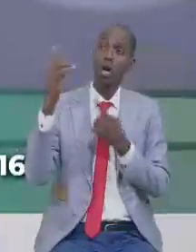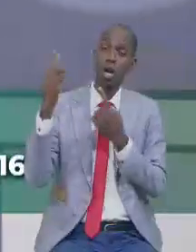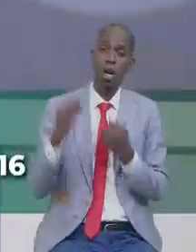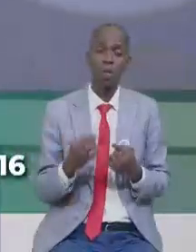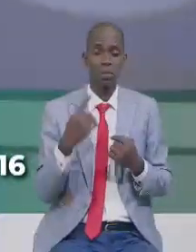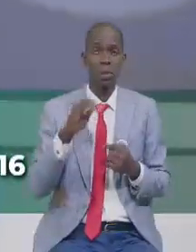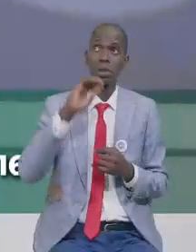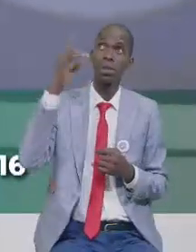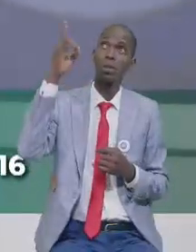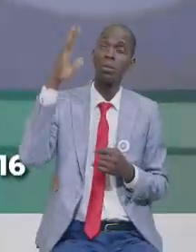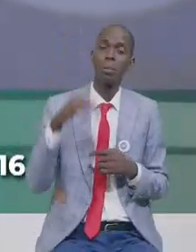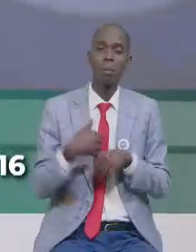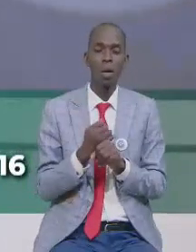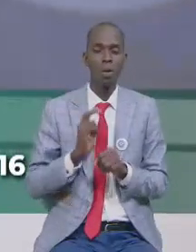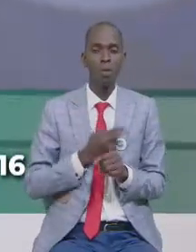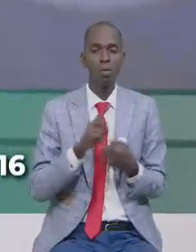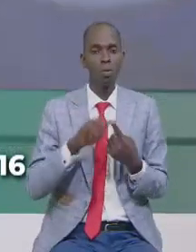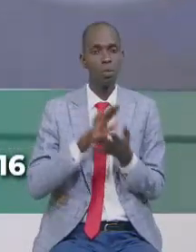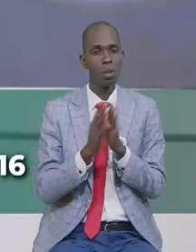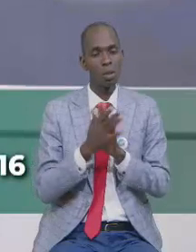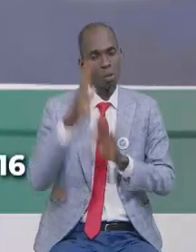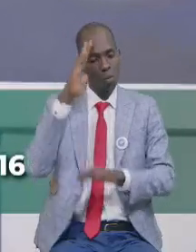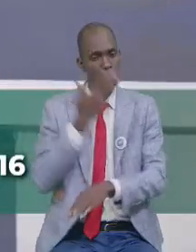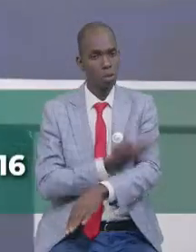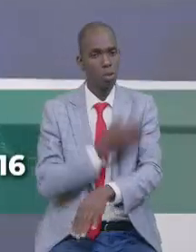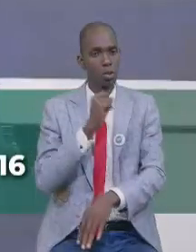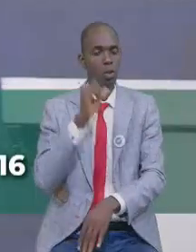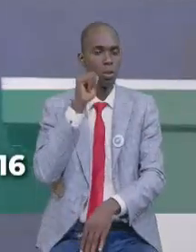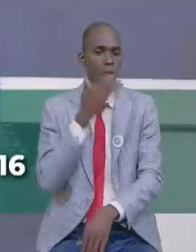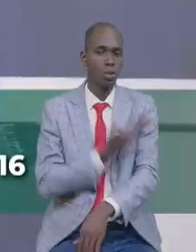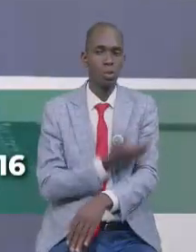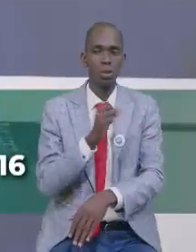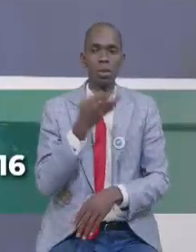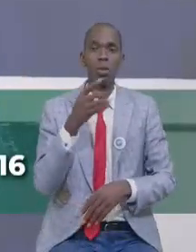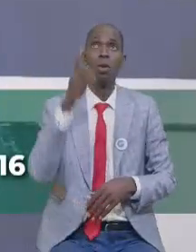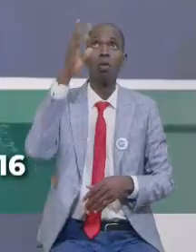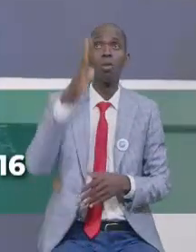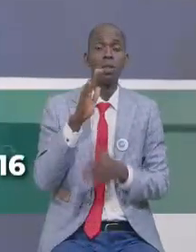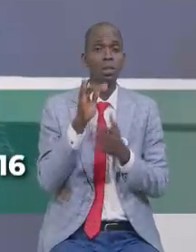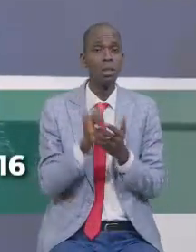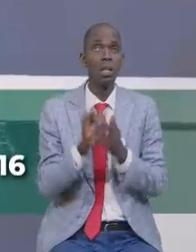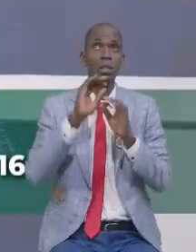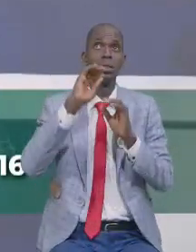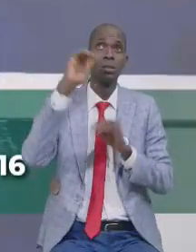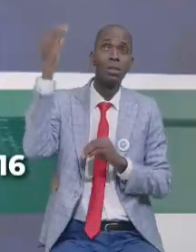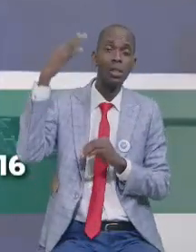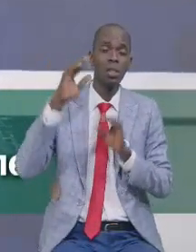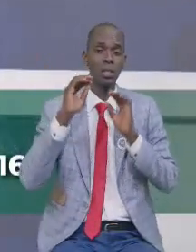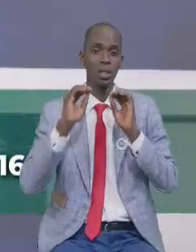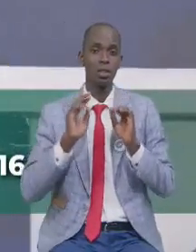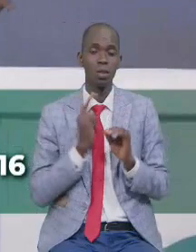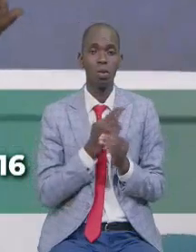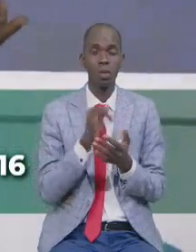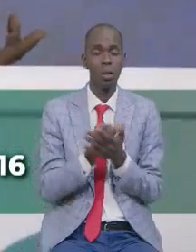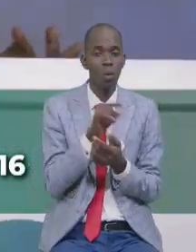makes us sons of God, daughters of God, that grace teaches us that when temptation comes now,